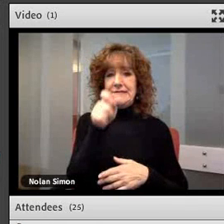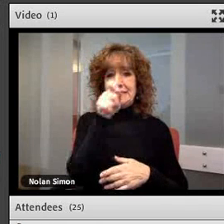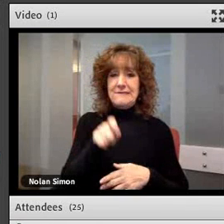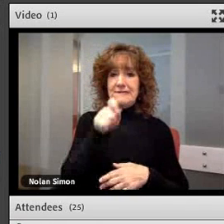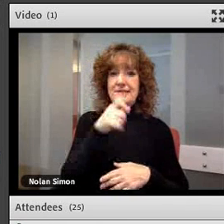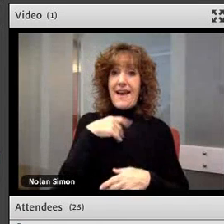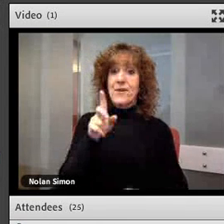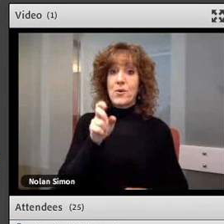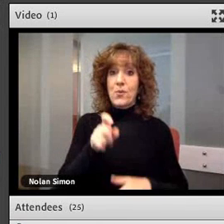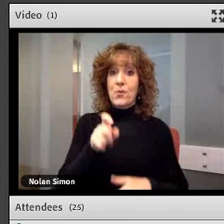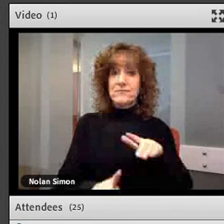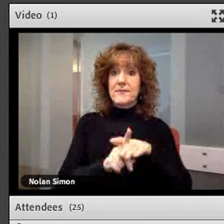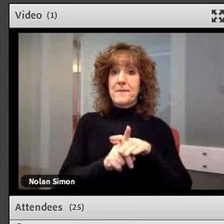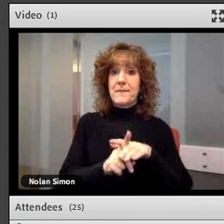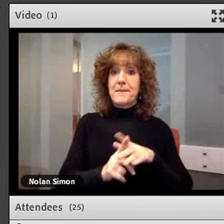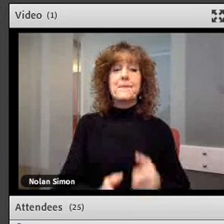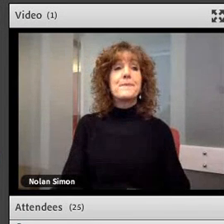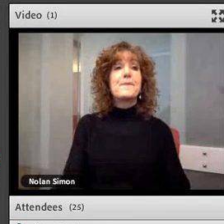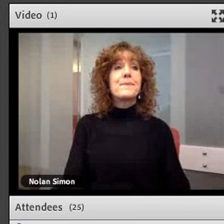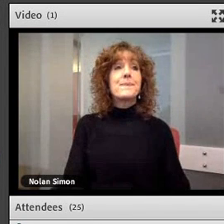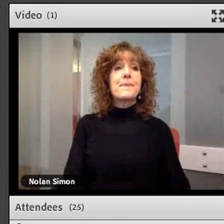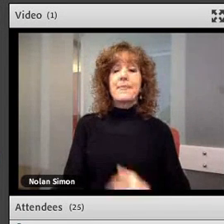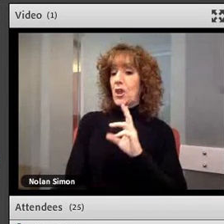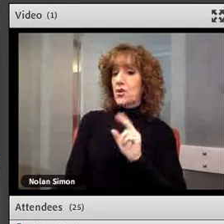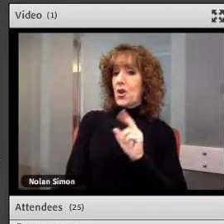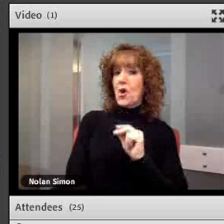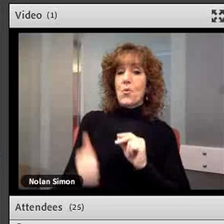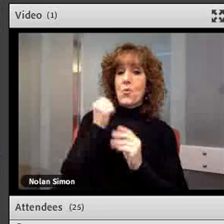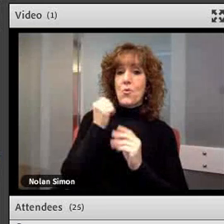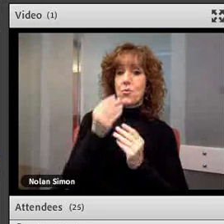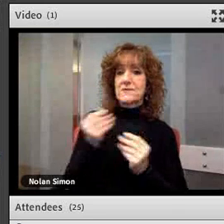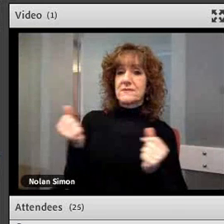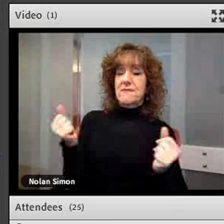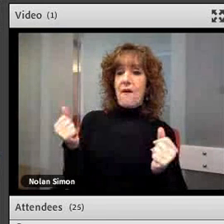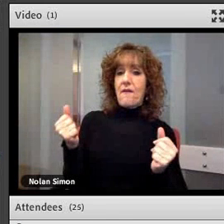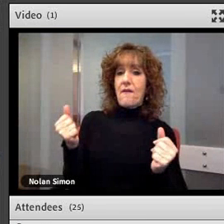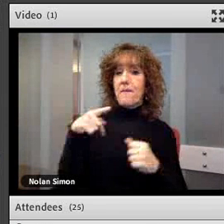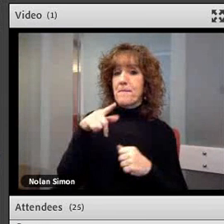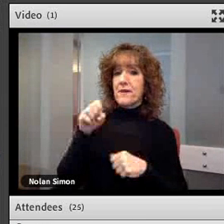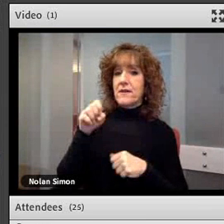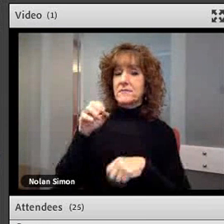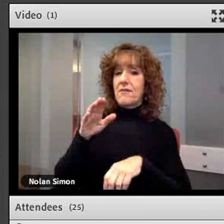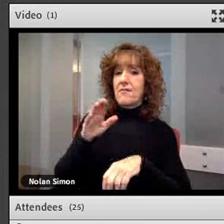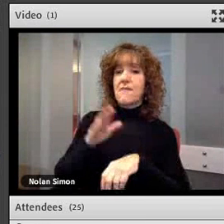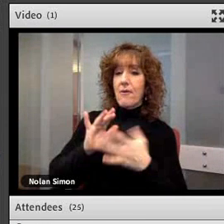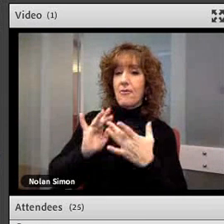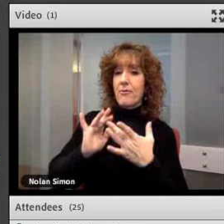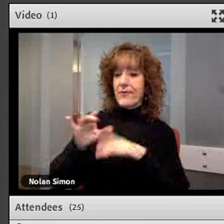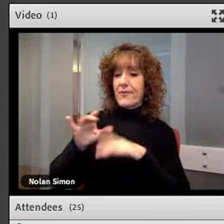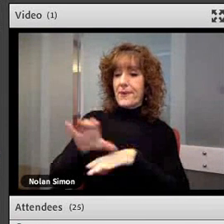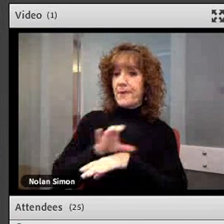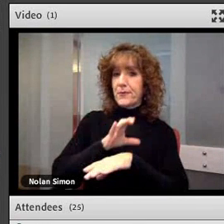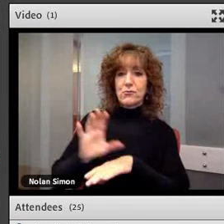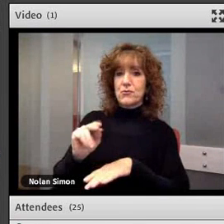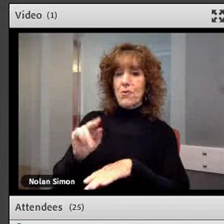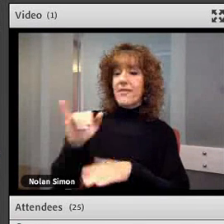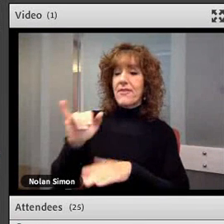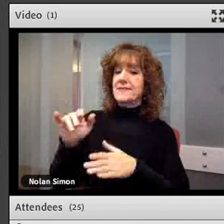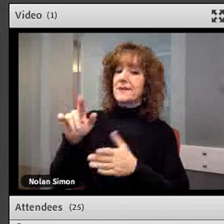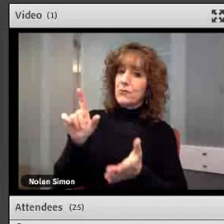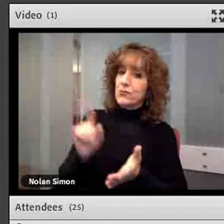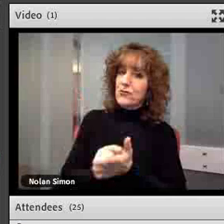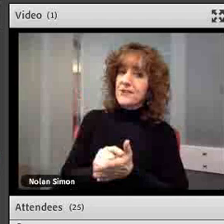we have a question. No, they're not going to solve the puzzle online. These are printed materials. So